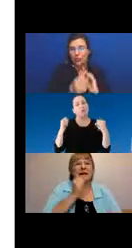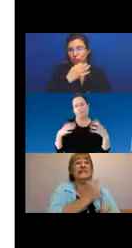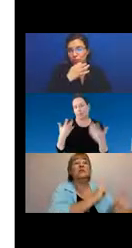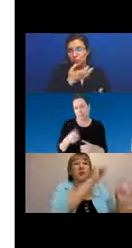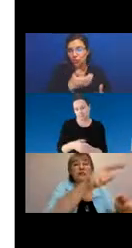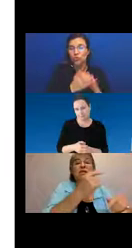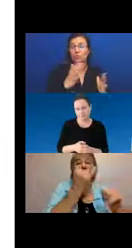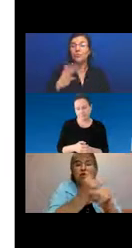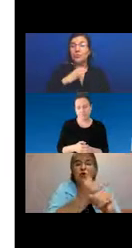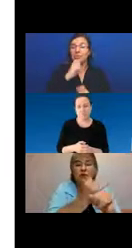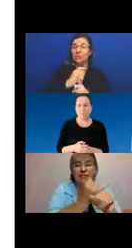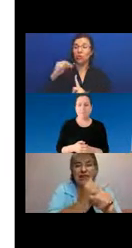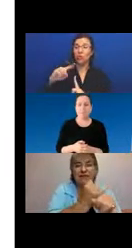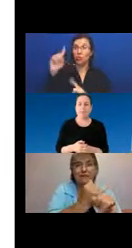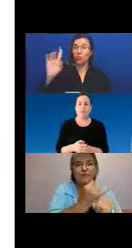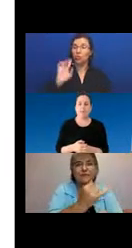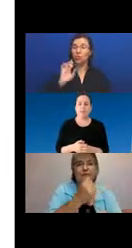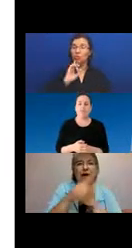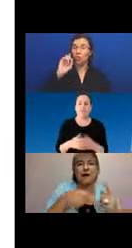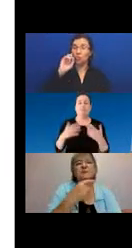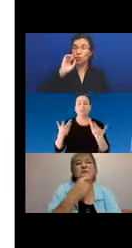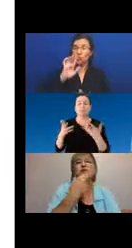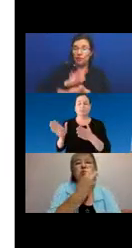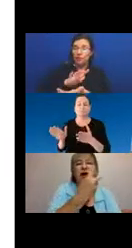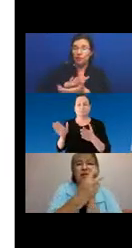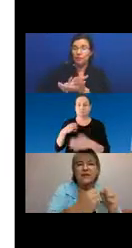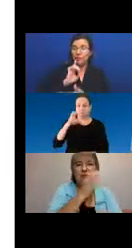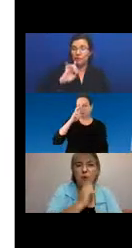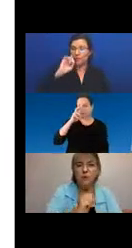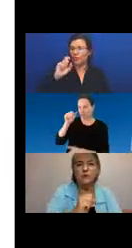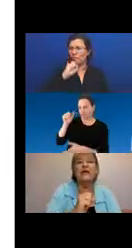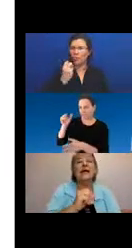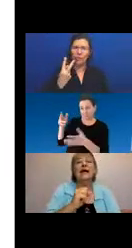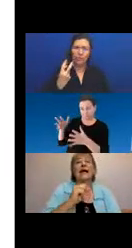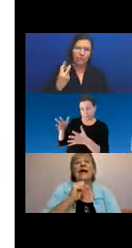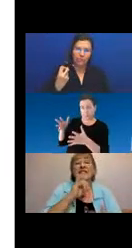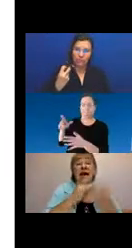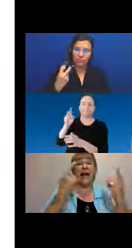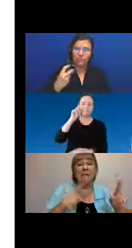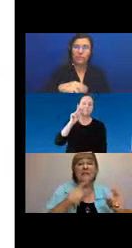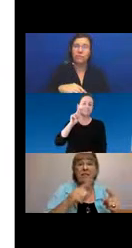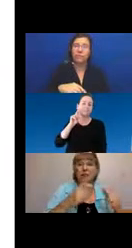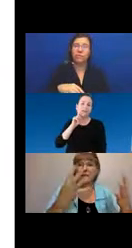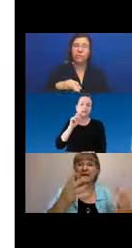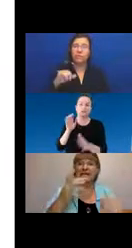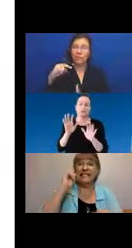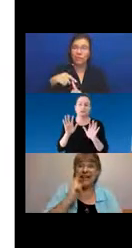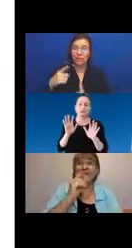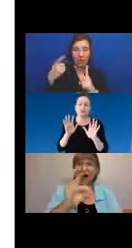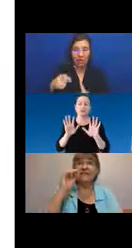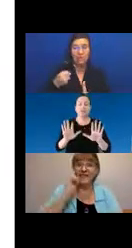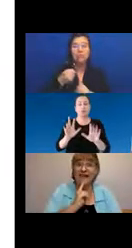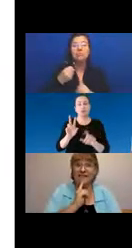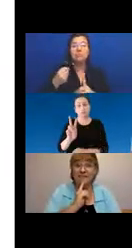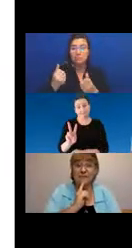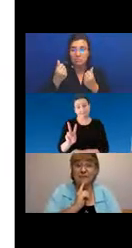Then my sister went to the school for the deaf, about 12 years old. And that happens to many deaf